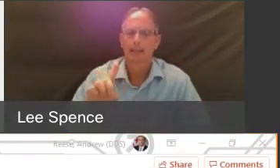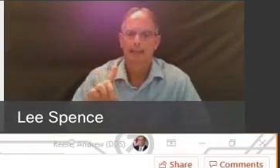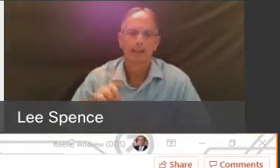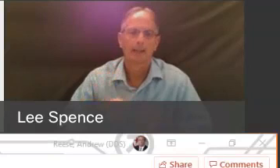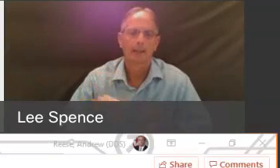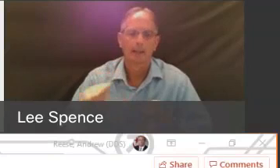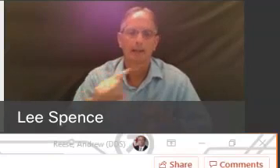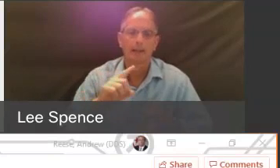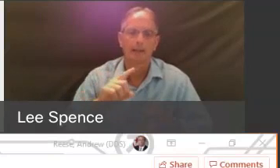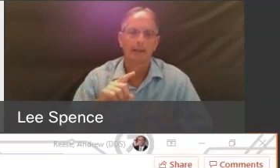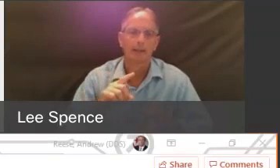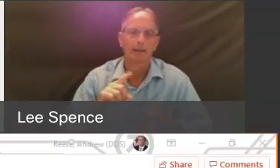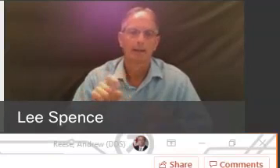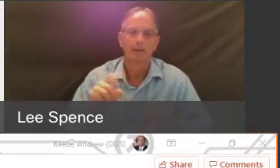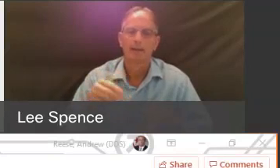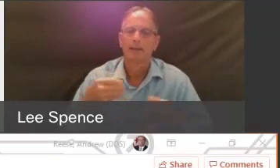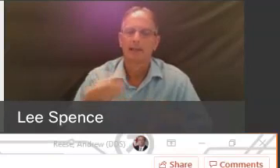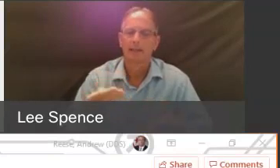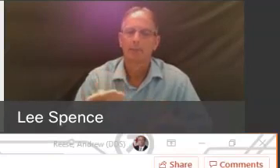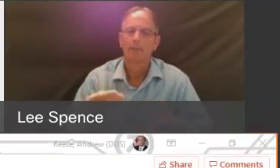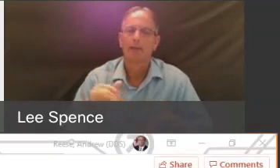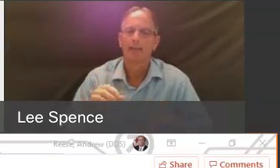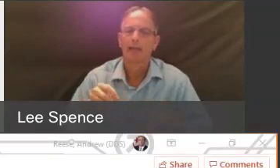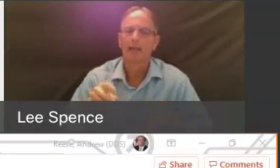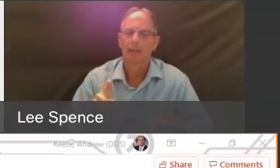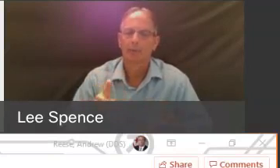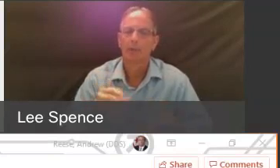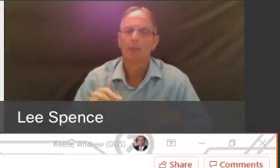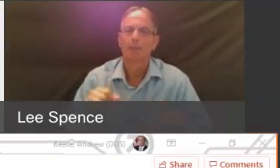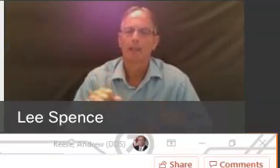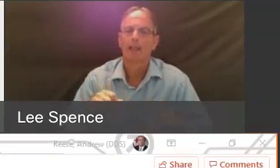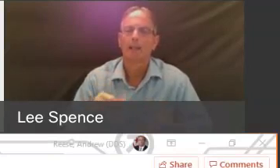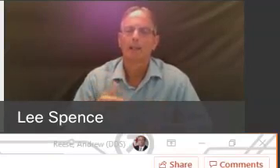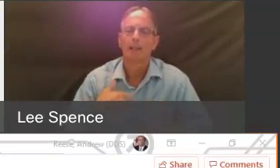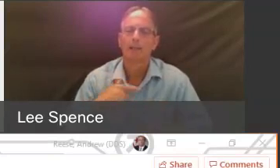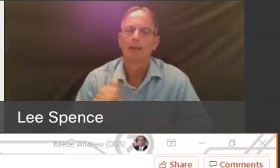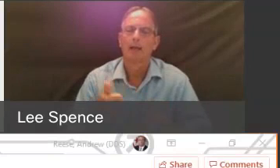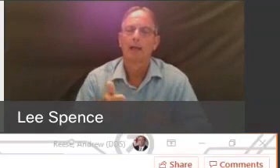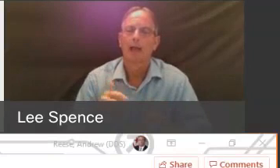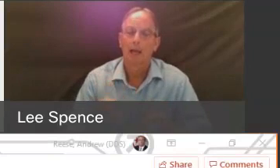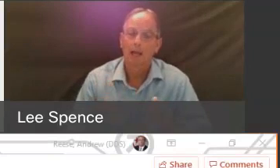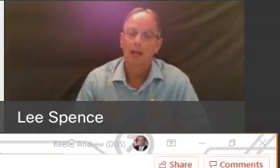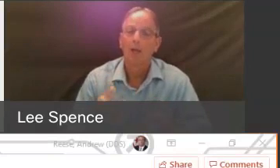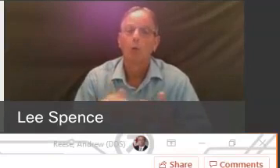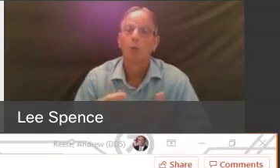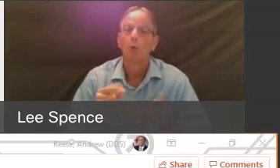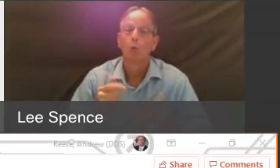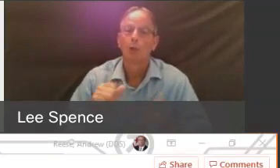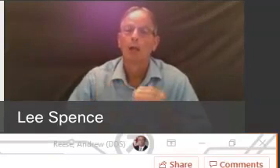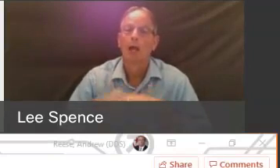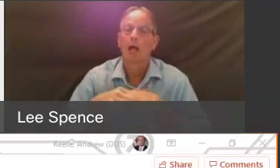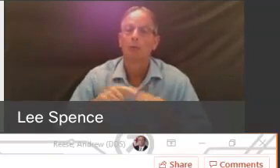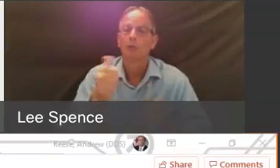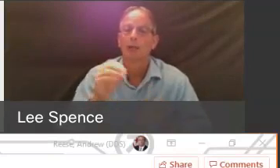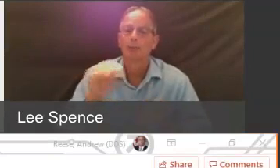It provides the opportunity and potential of up to a 10% federal match, that it's referred